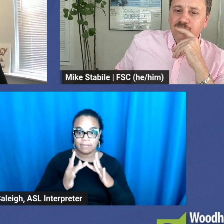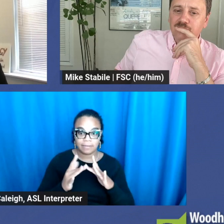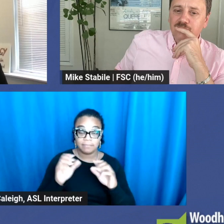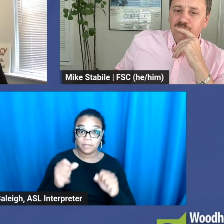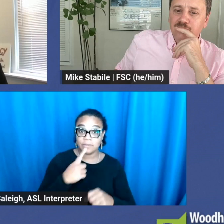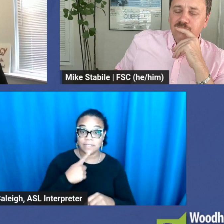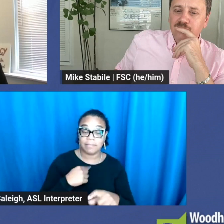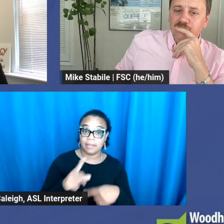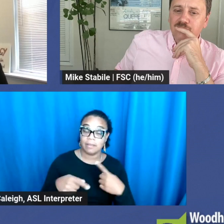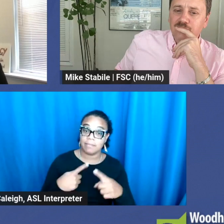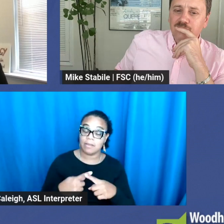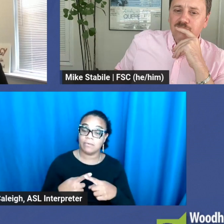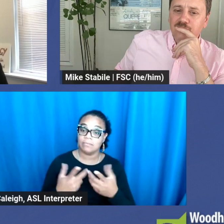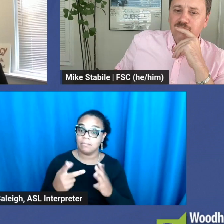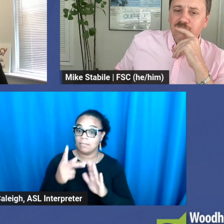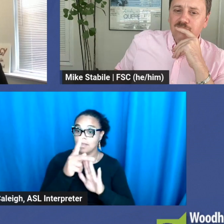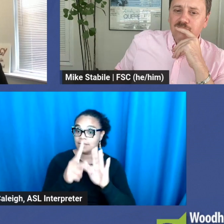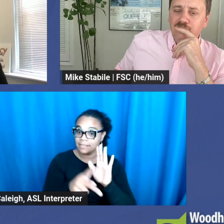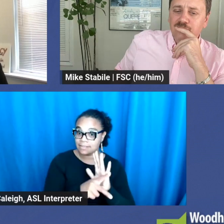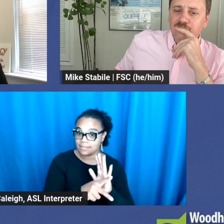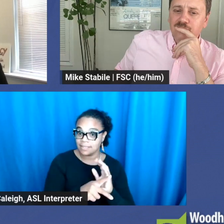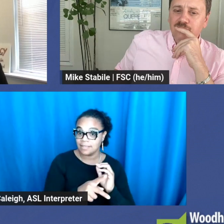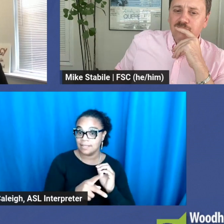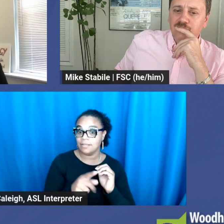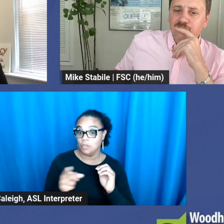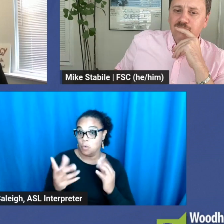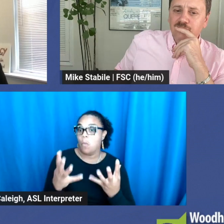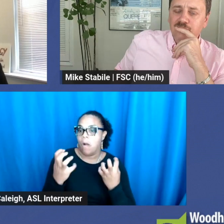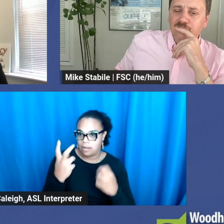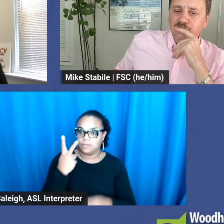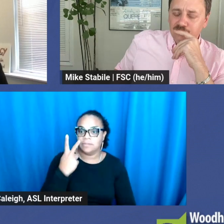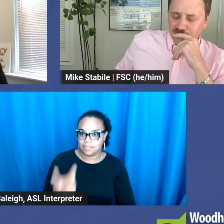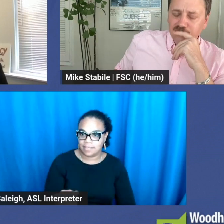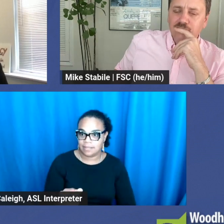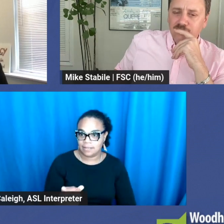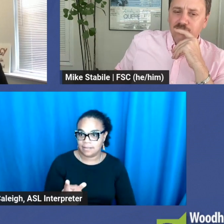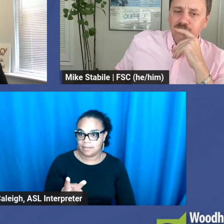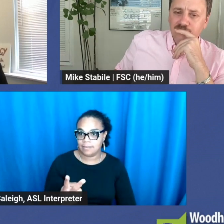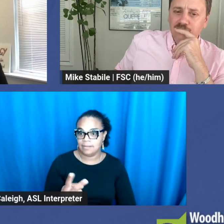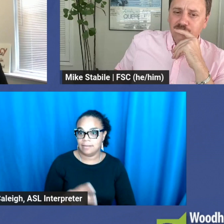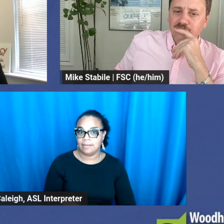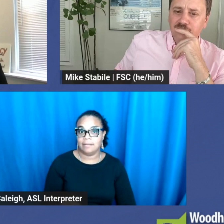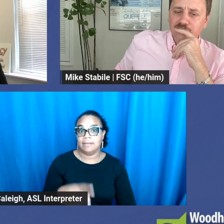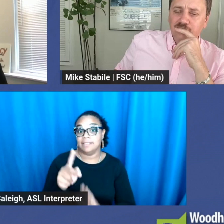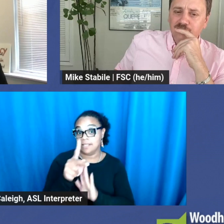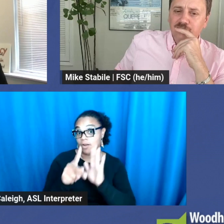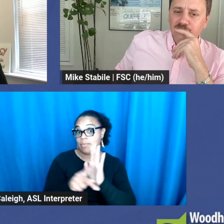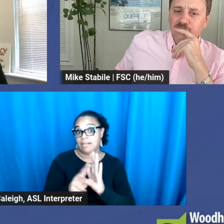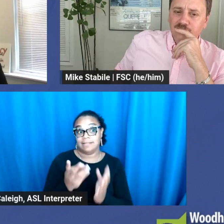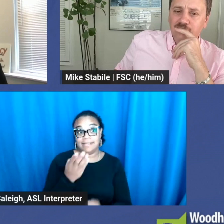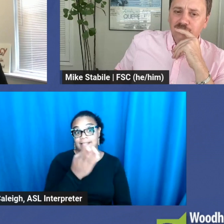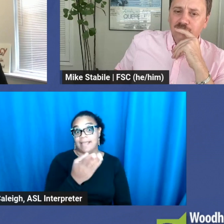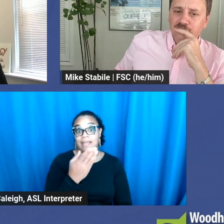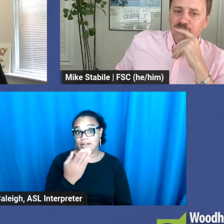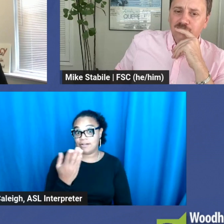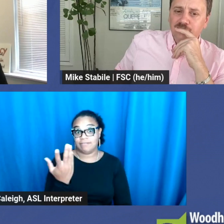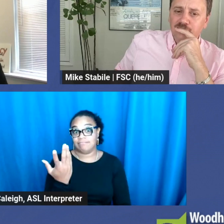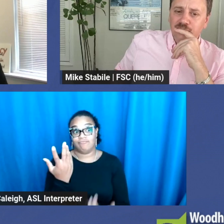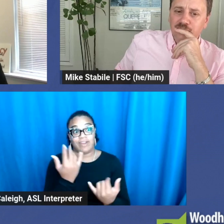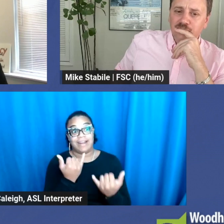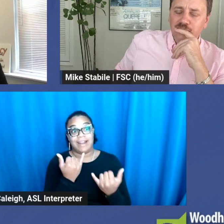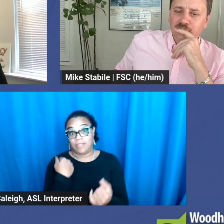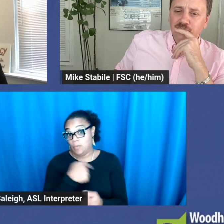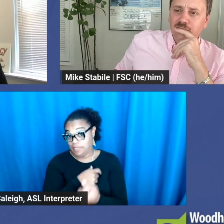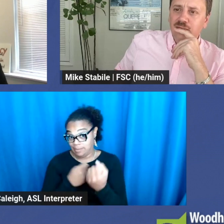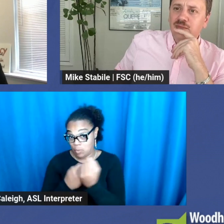are some policies you'd like to see? Is there a policy out there that we support? And Mike, I'll start with you, and